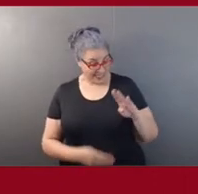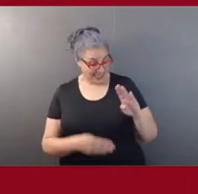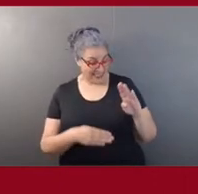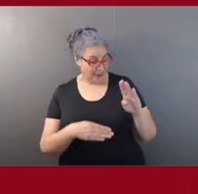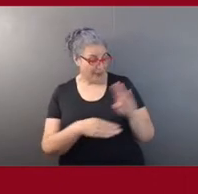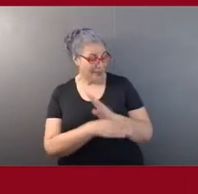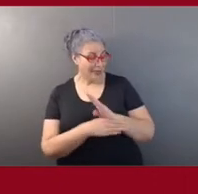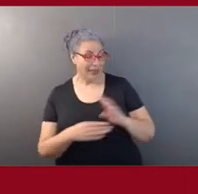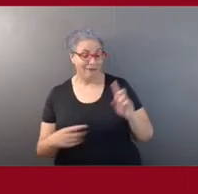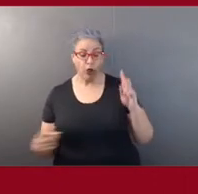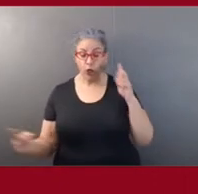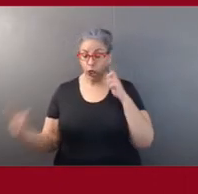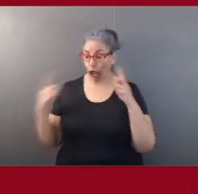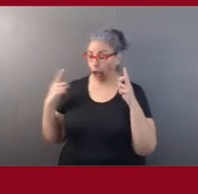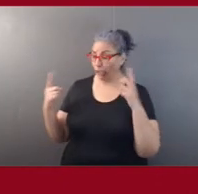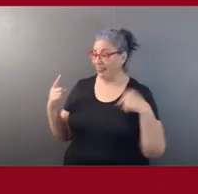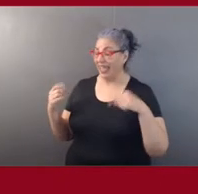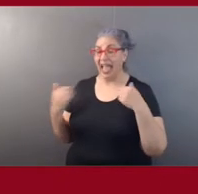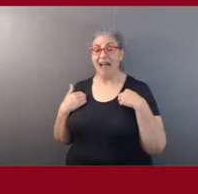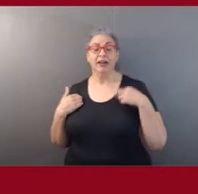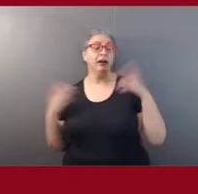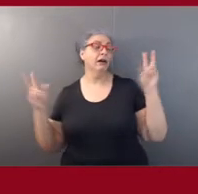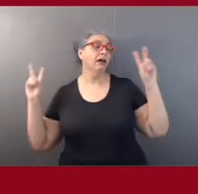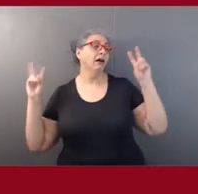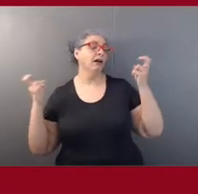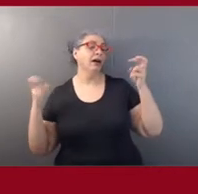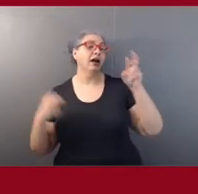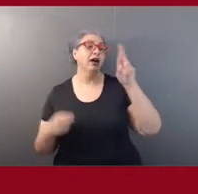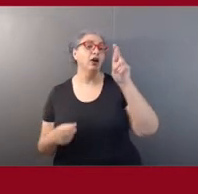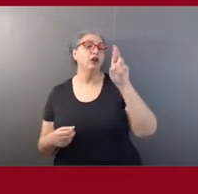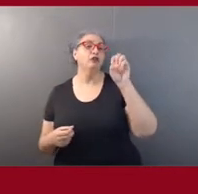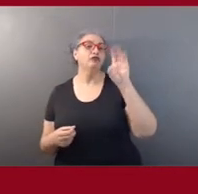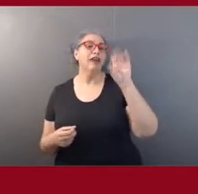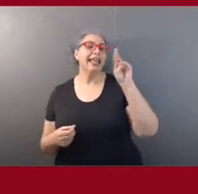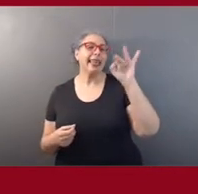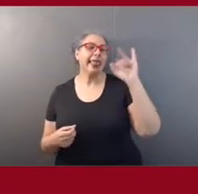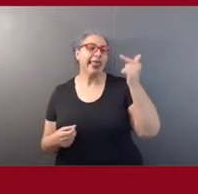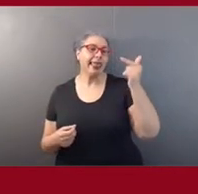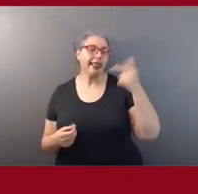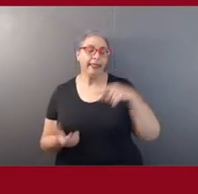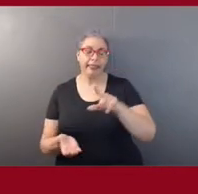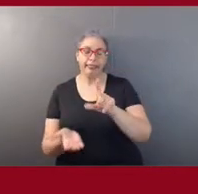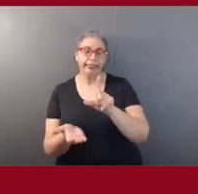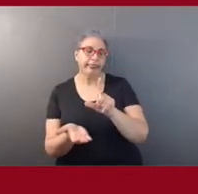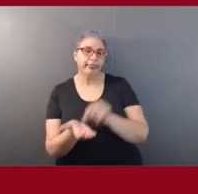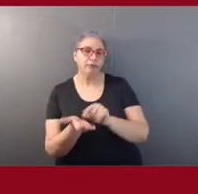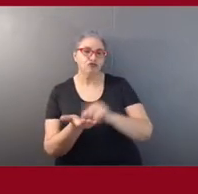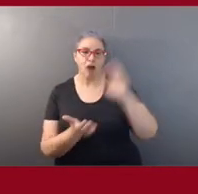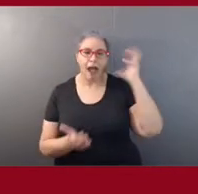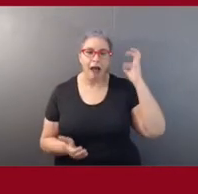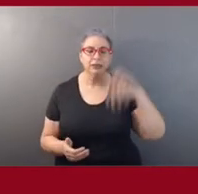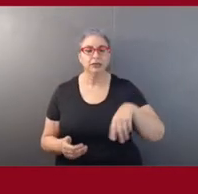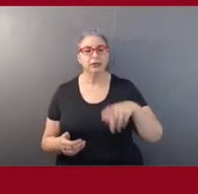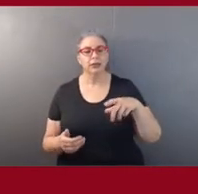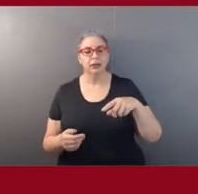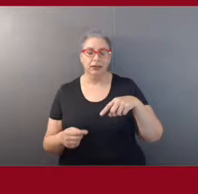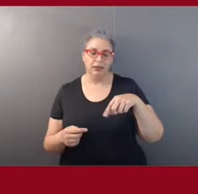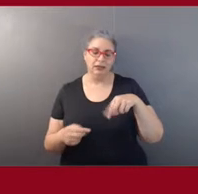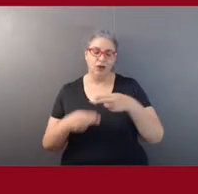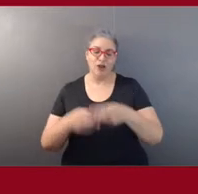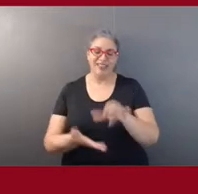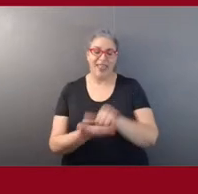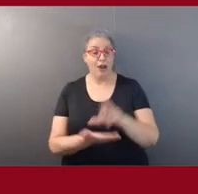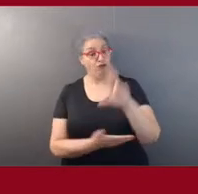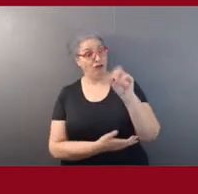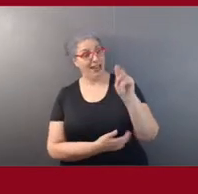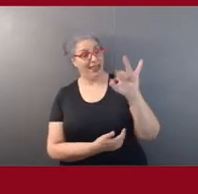this, you know, this quote unquote reckoning. It's as the press likes to call it, myself guilty as much. And I wonder if, have